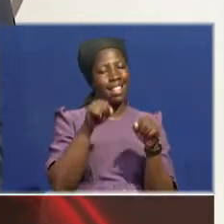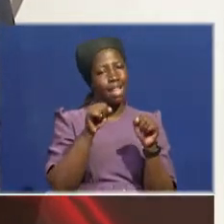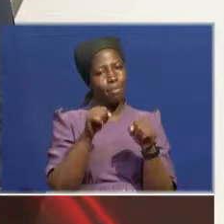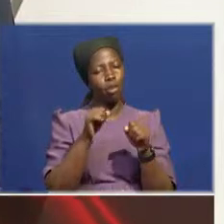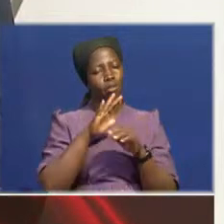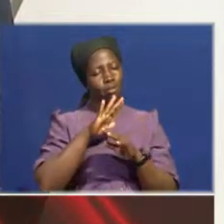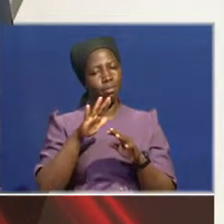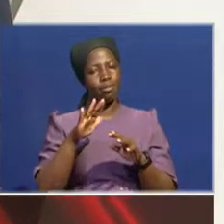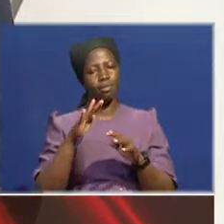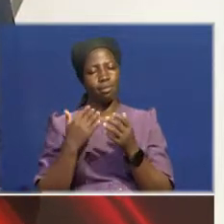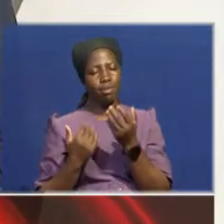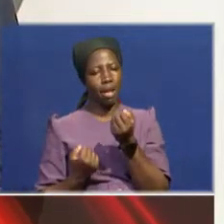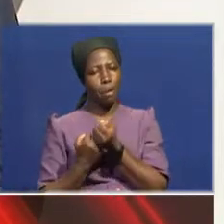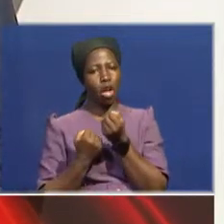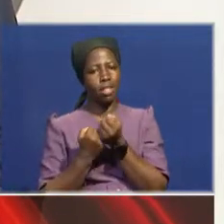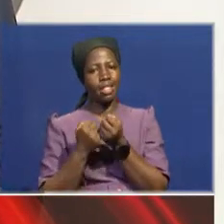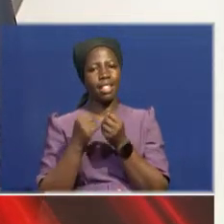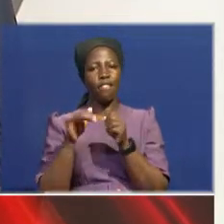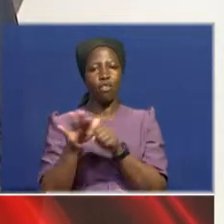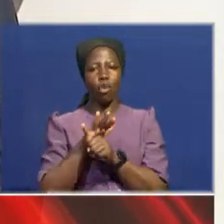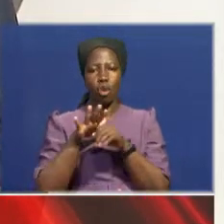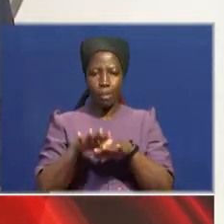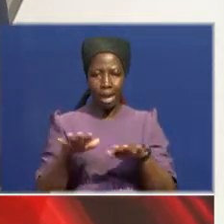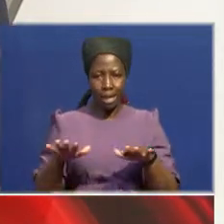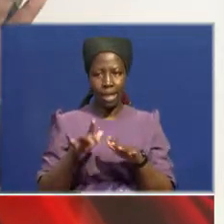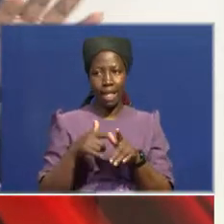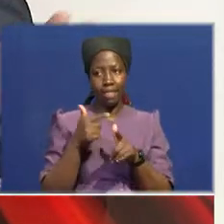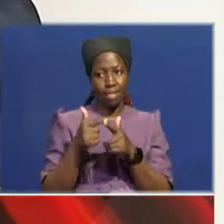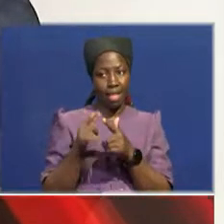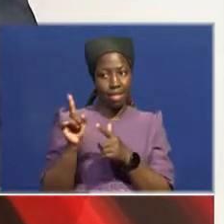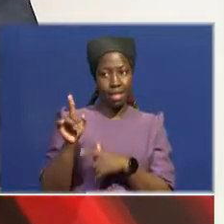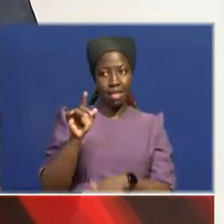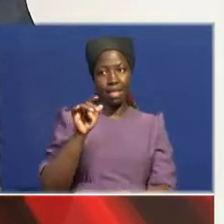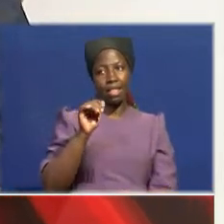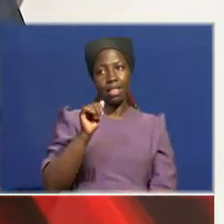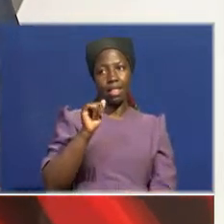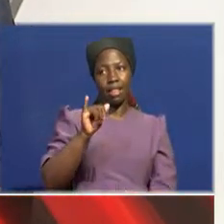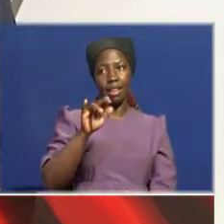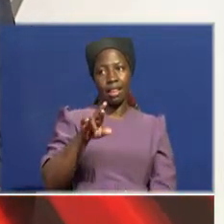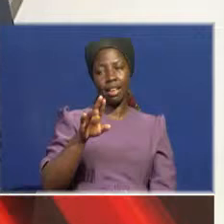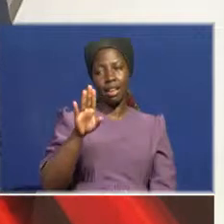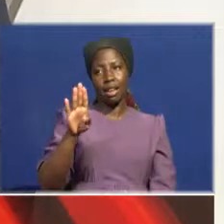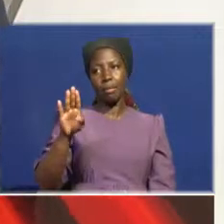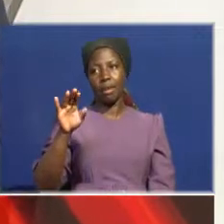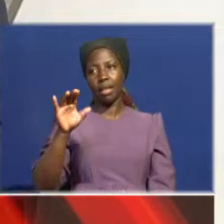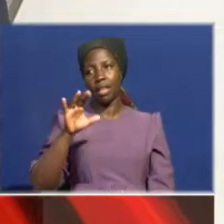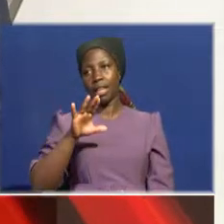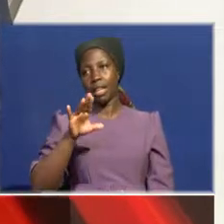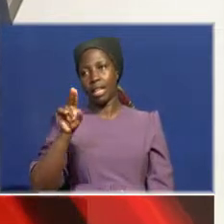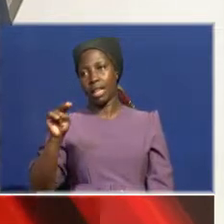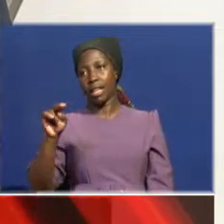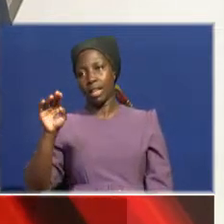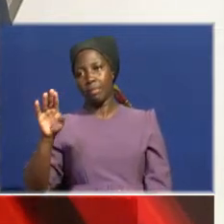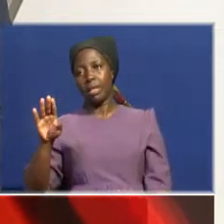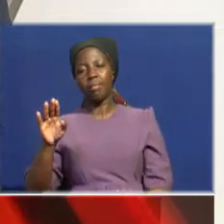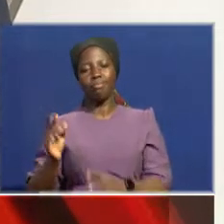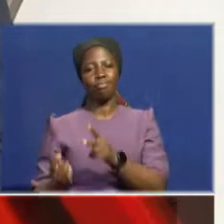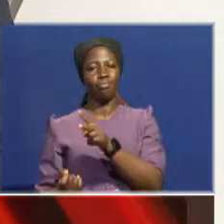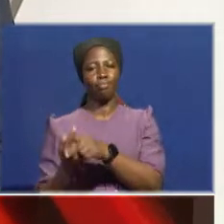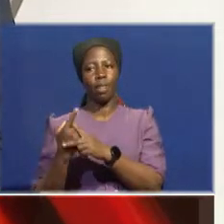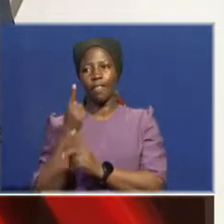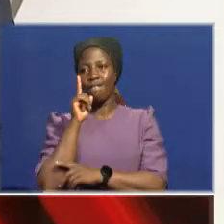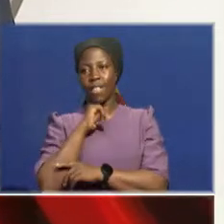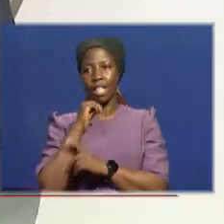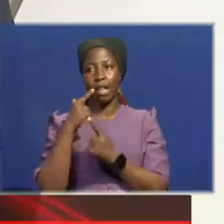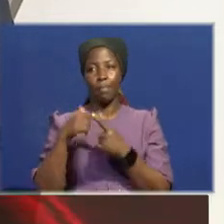Airbnbs came up without standards. Mm-hmm. That's why you could hear of these cases concerning the Airbnbs. But the hotel